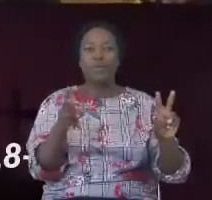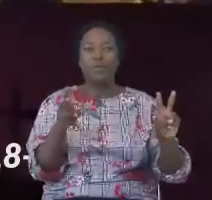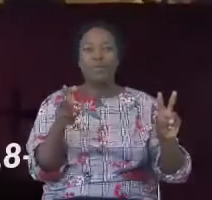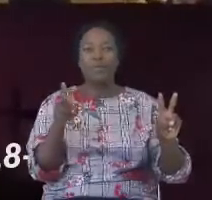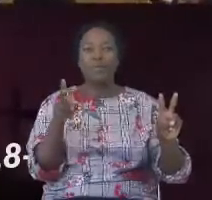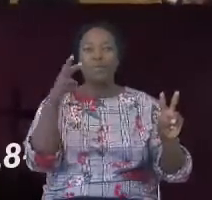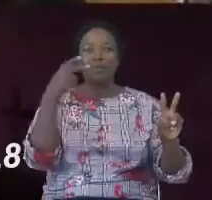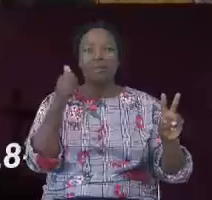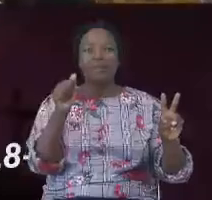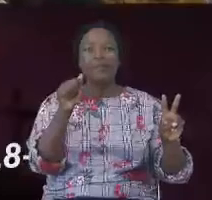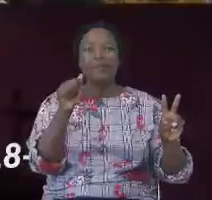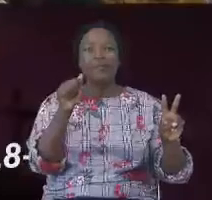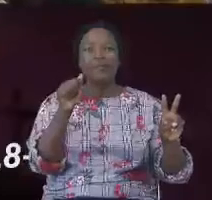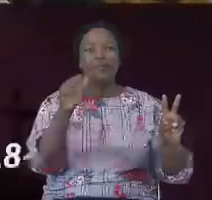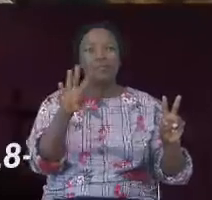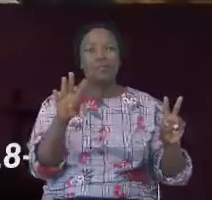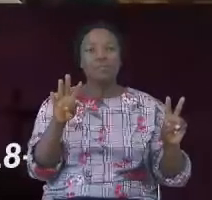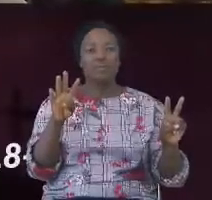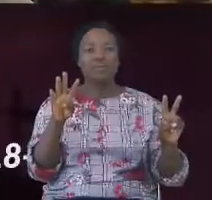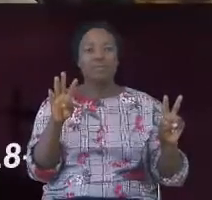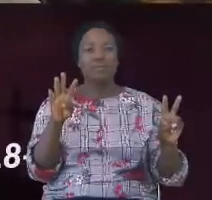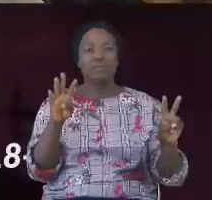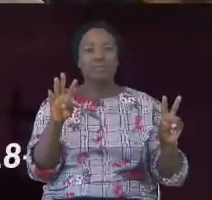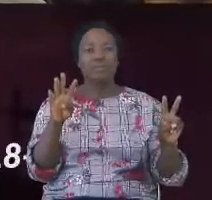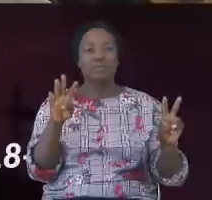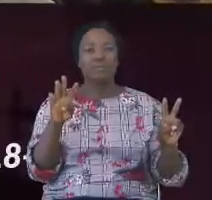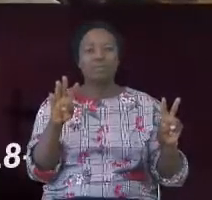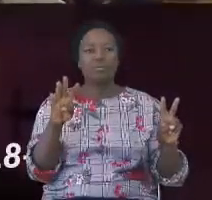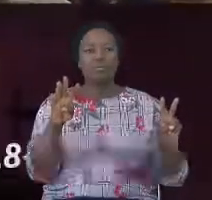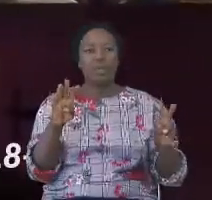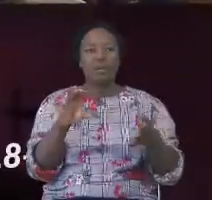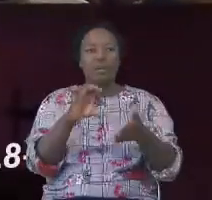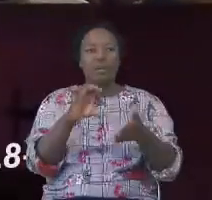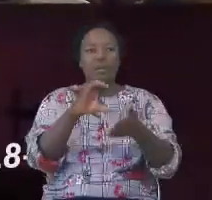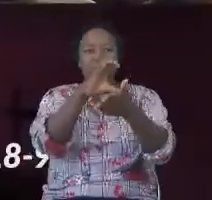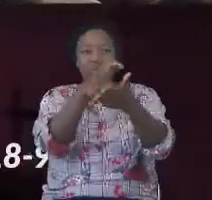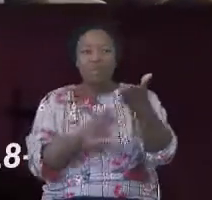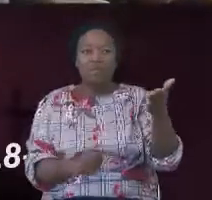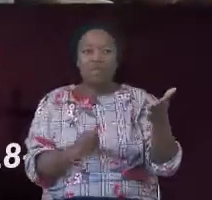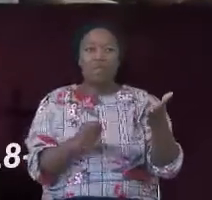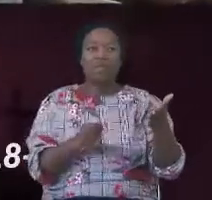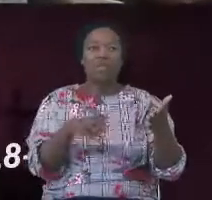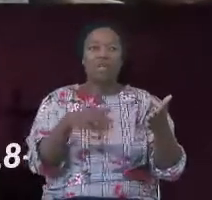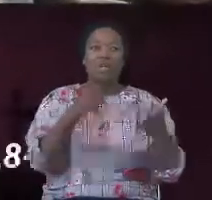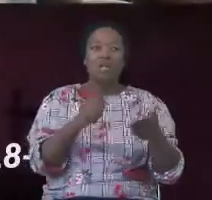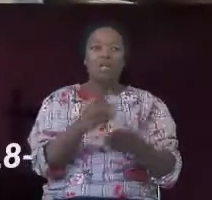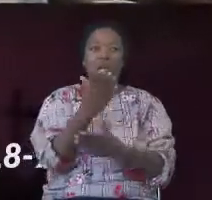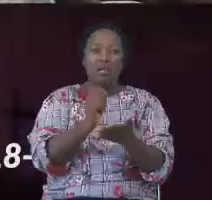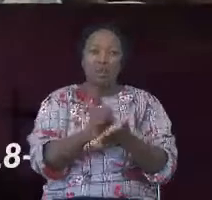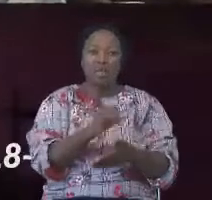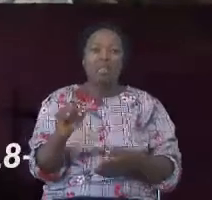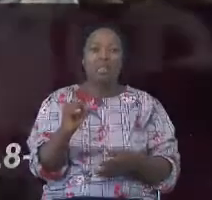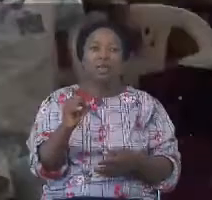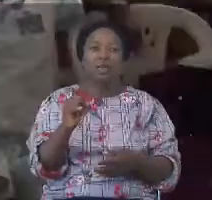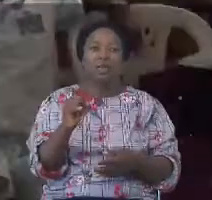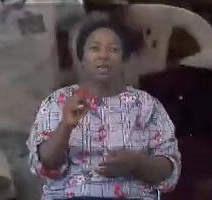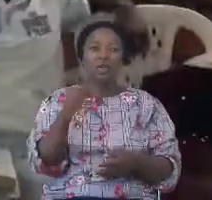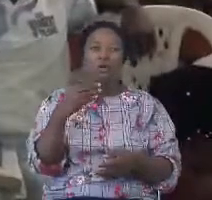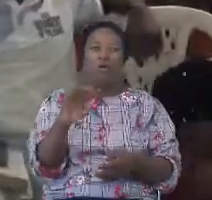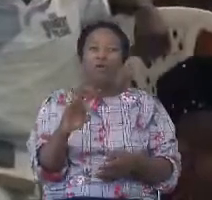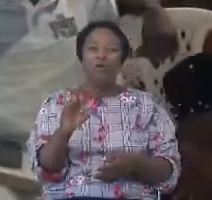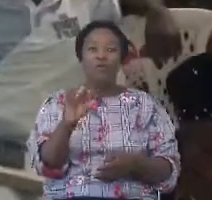colossians chapter 2 reading from verse 14 blotting